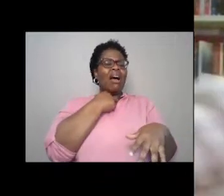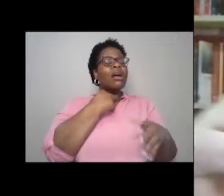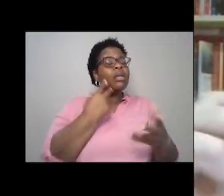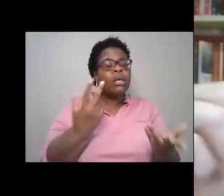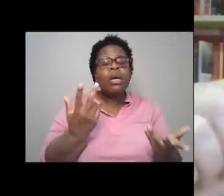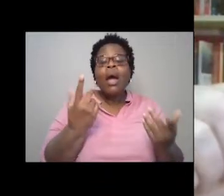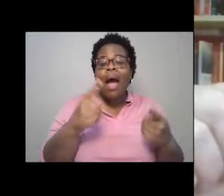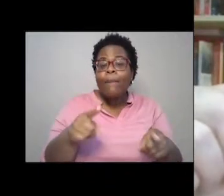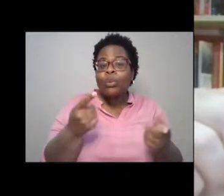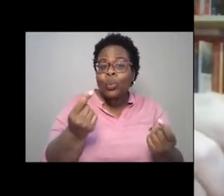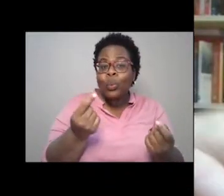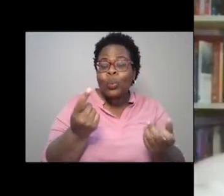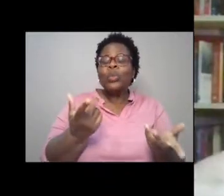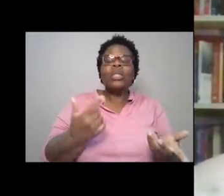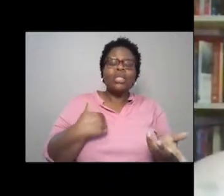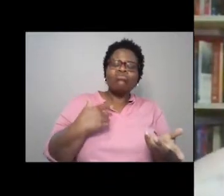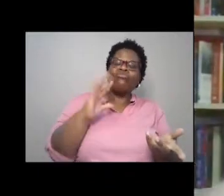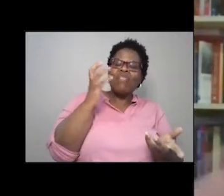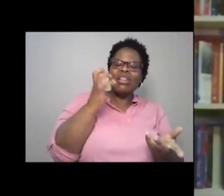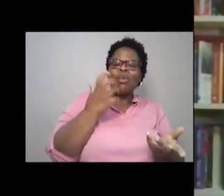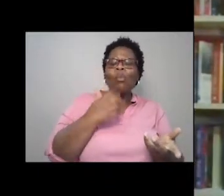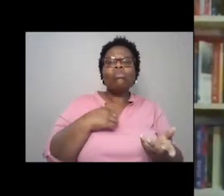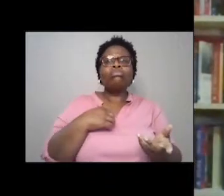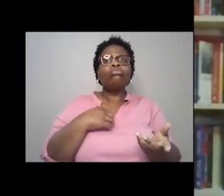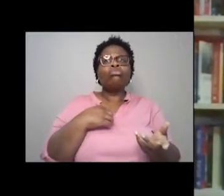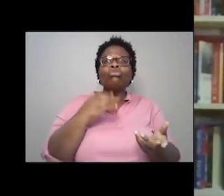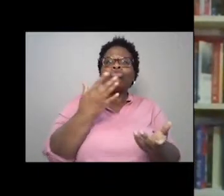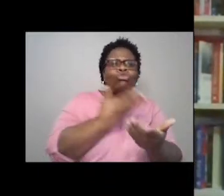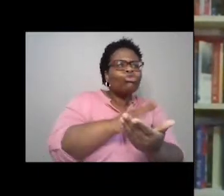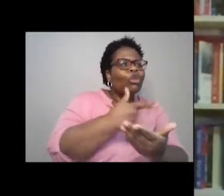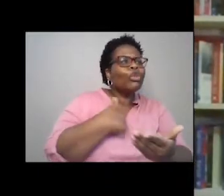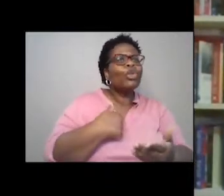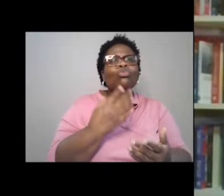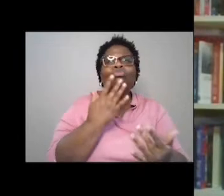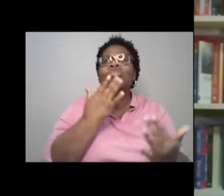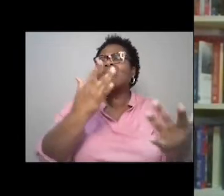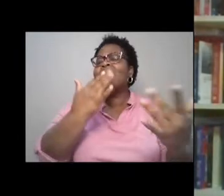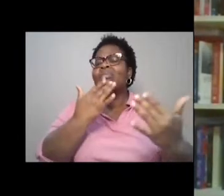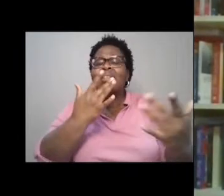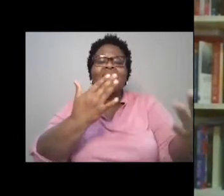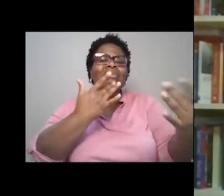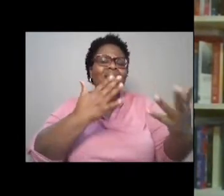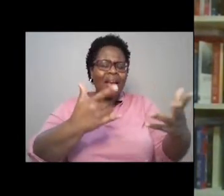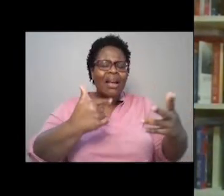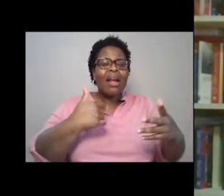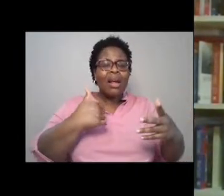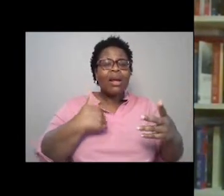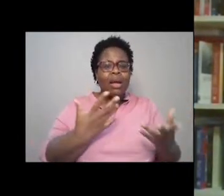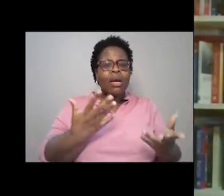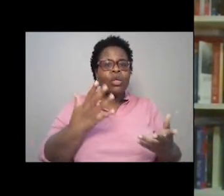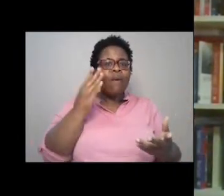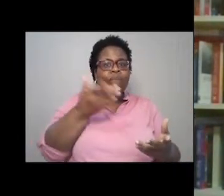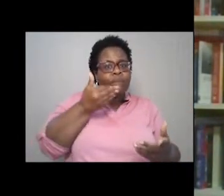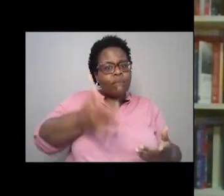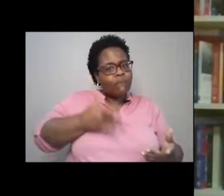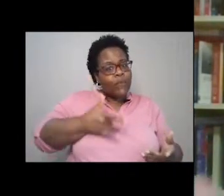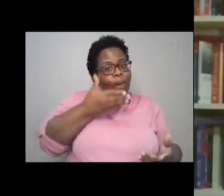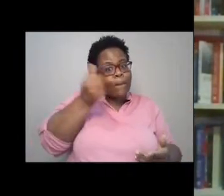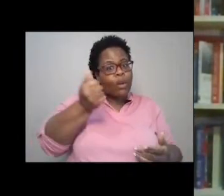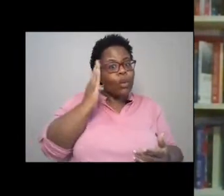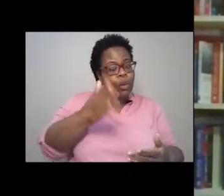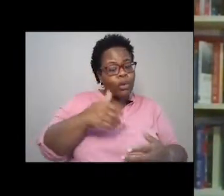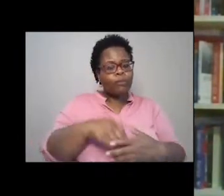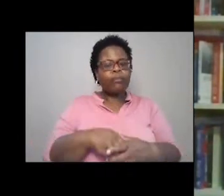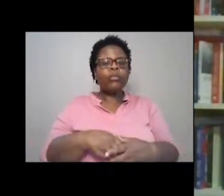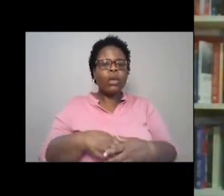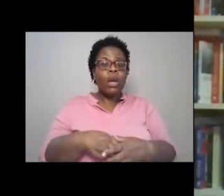better immediately. And this is because when you sing, not only does the entire brain light up, but also